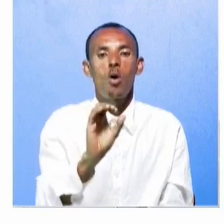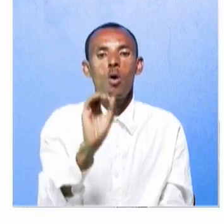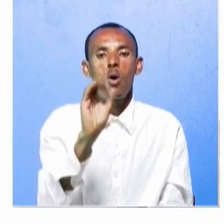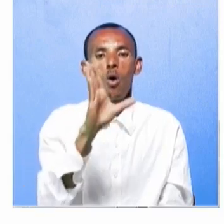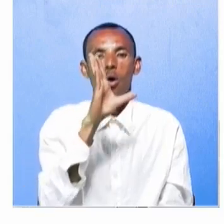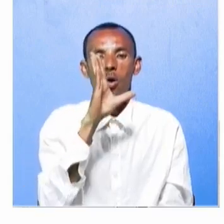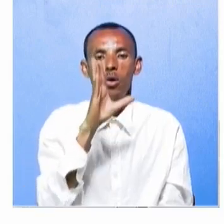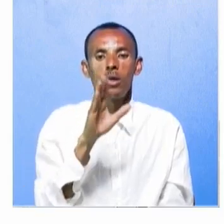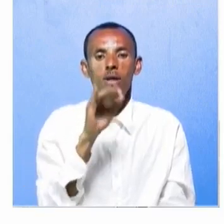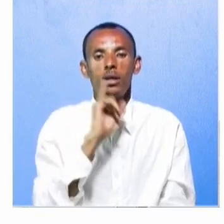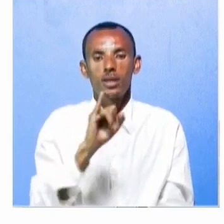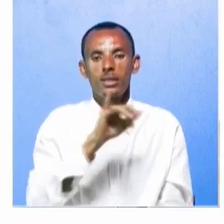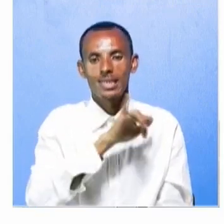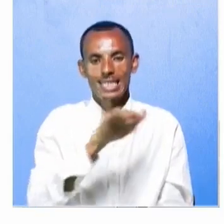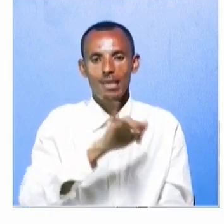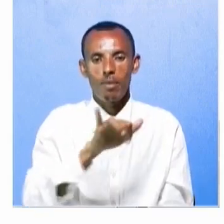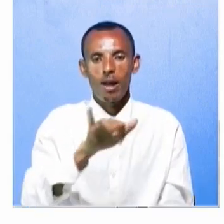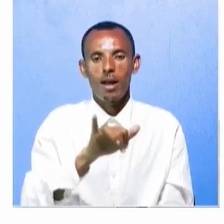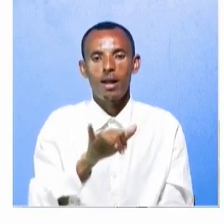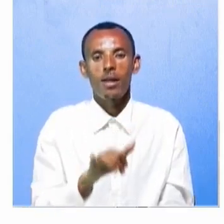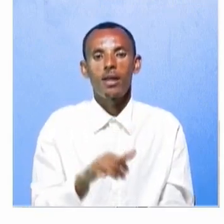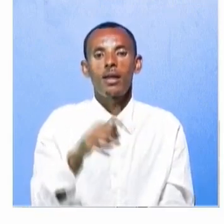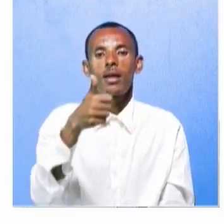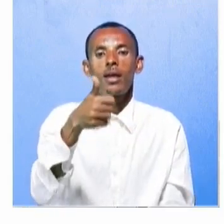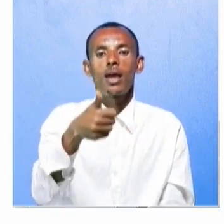ABO is similar to